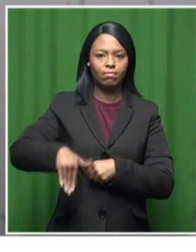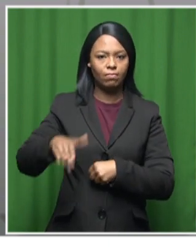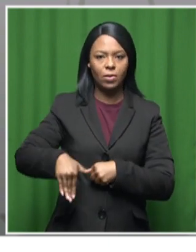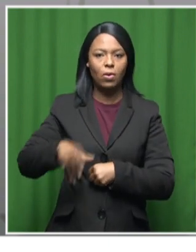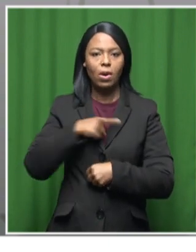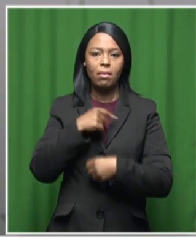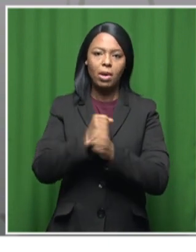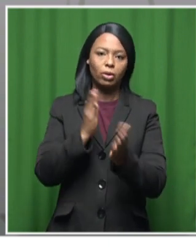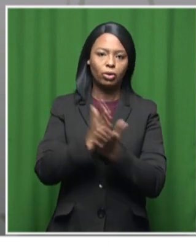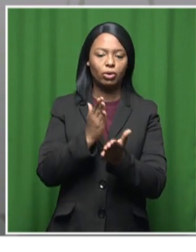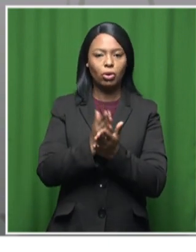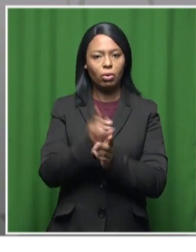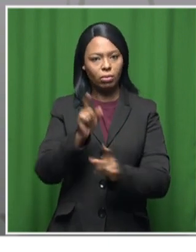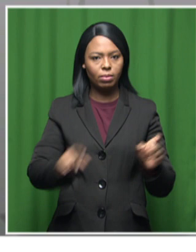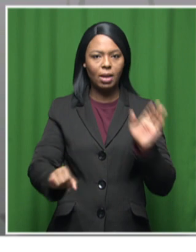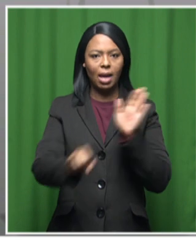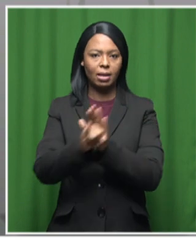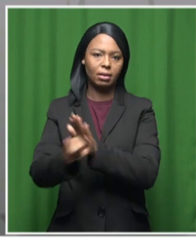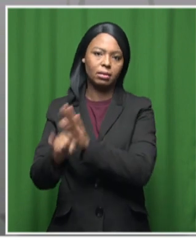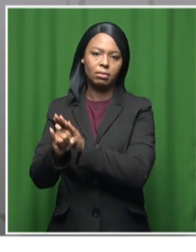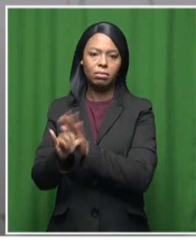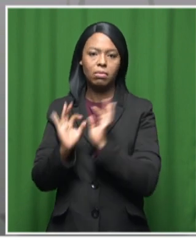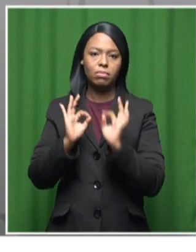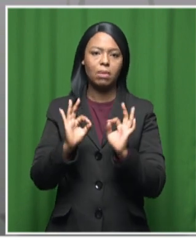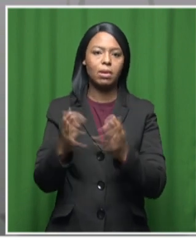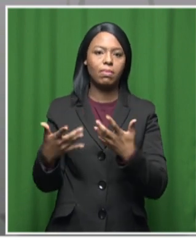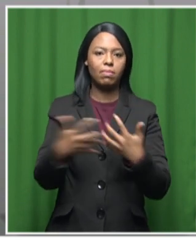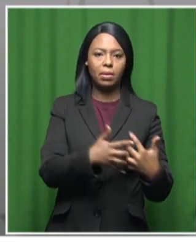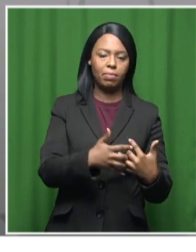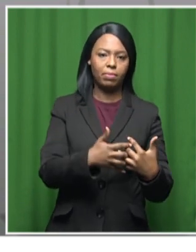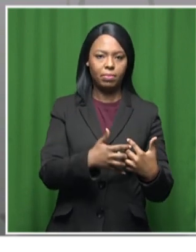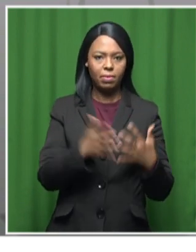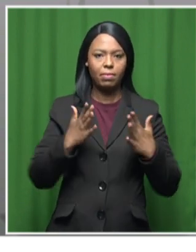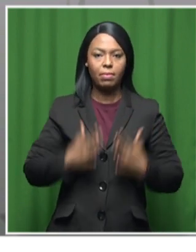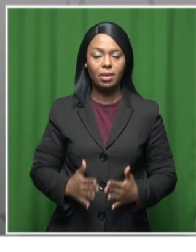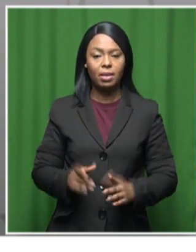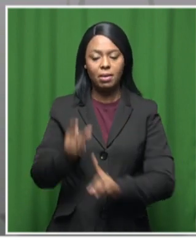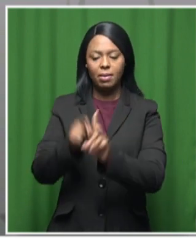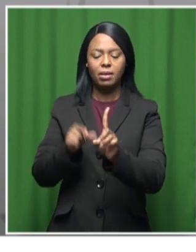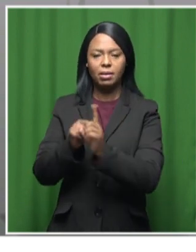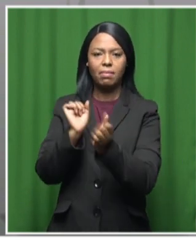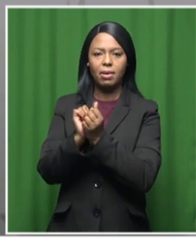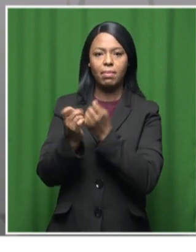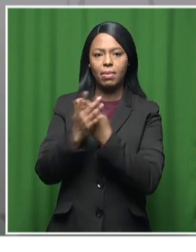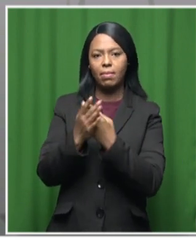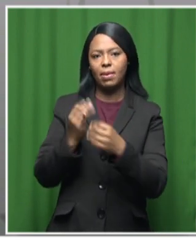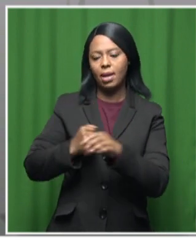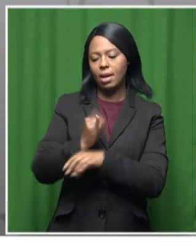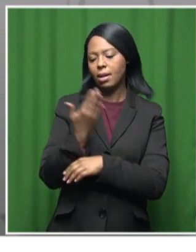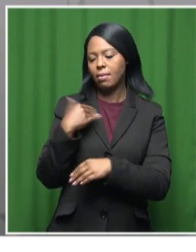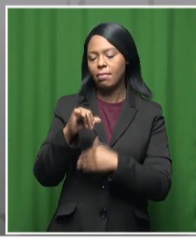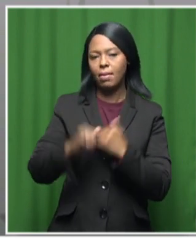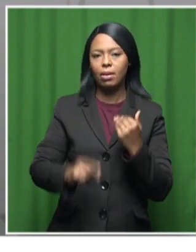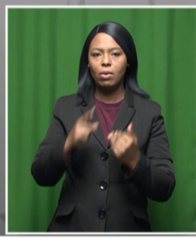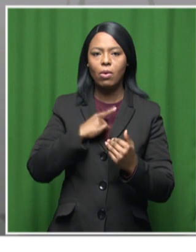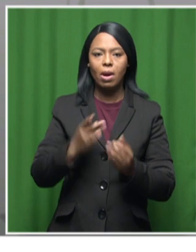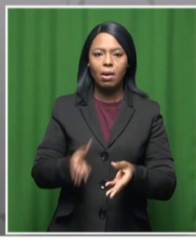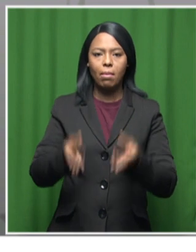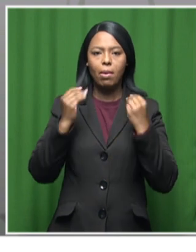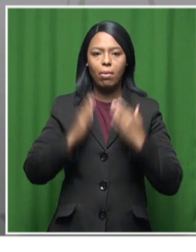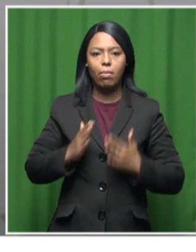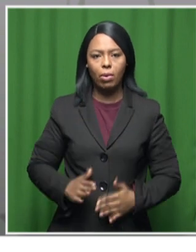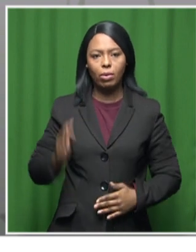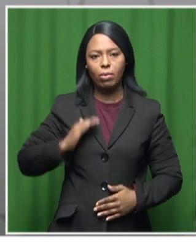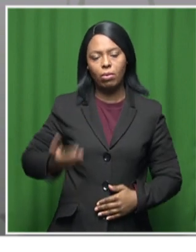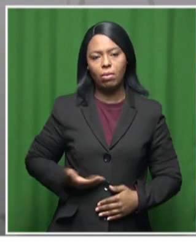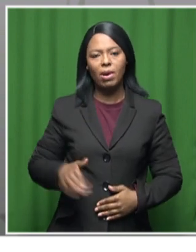an identity parade was conducted in the murder case. The accused was arrested earlier this month after the body of a woman was